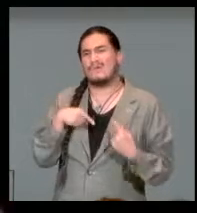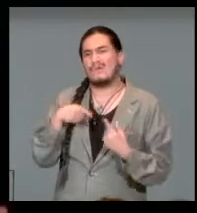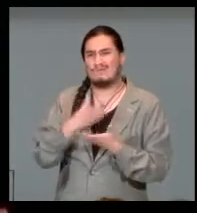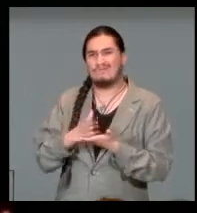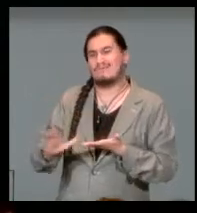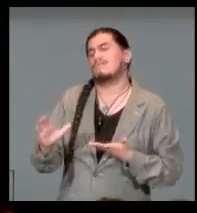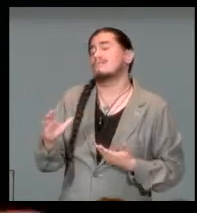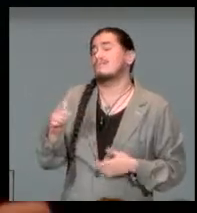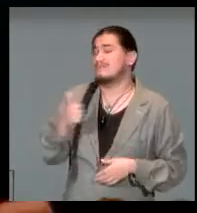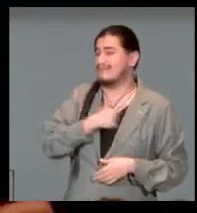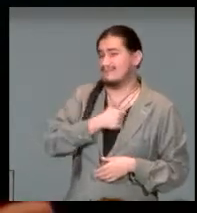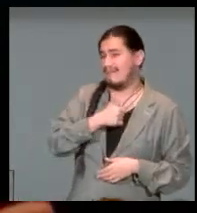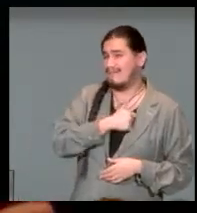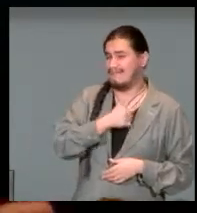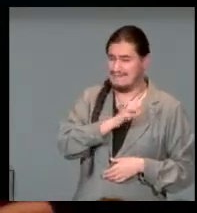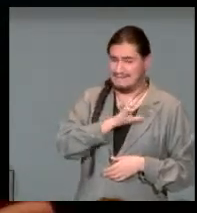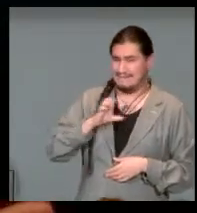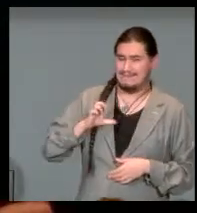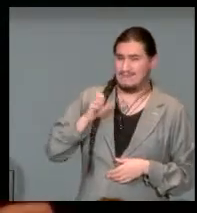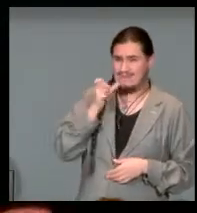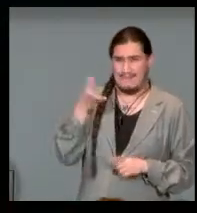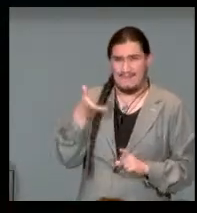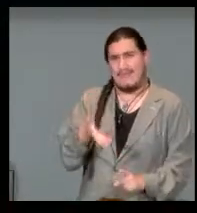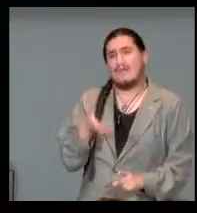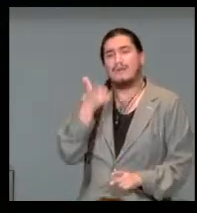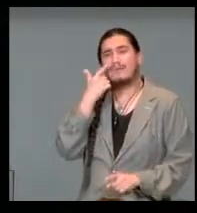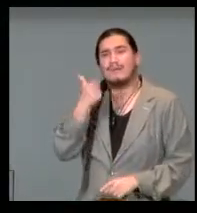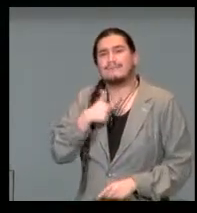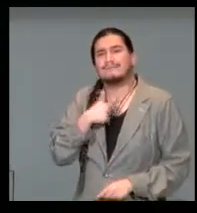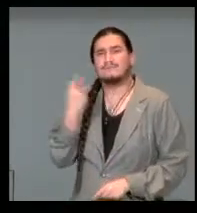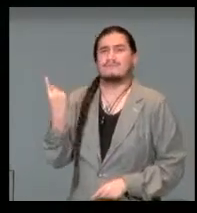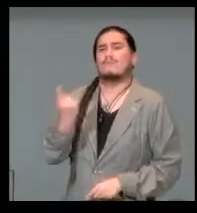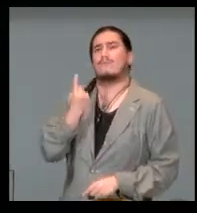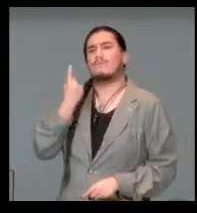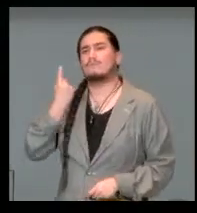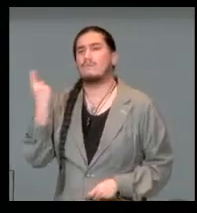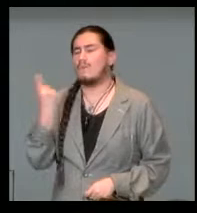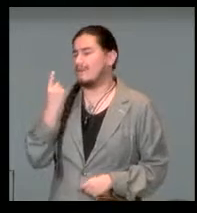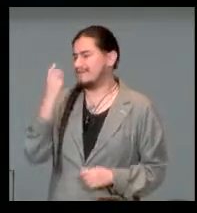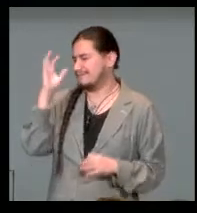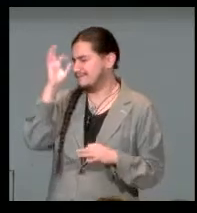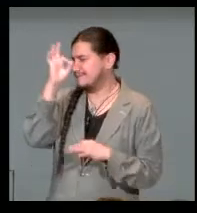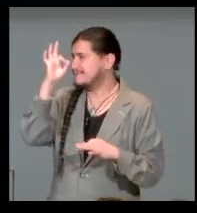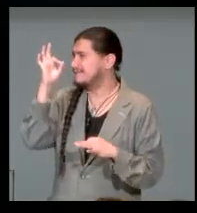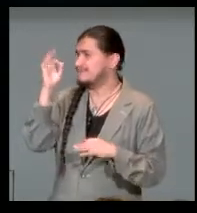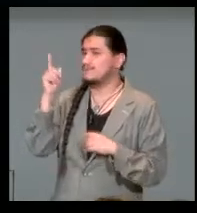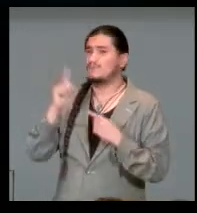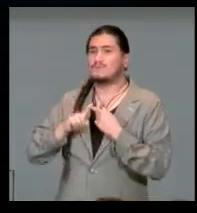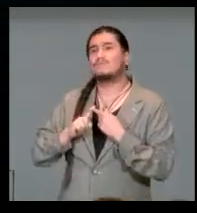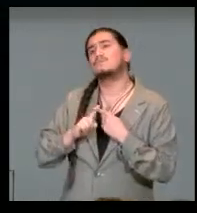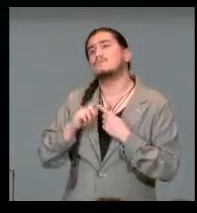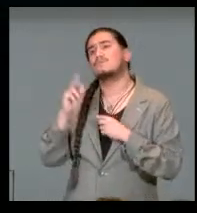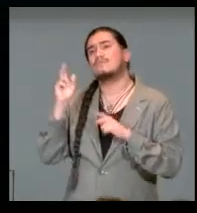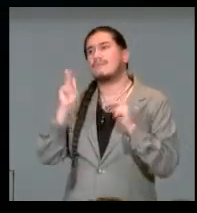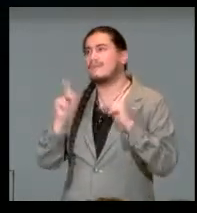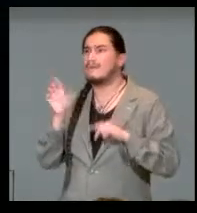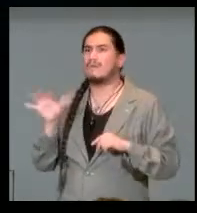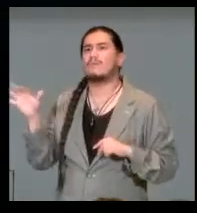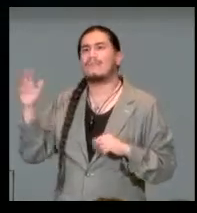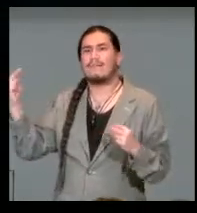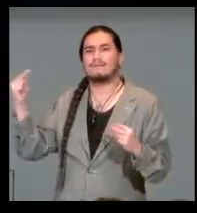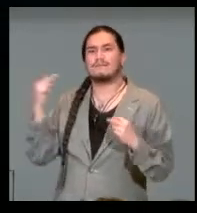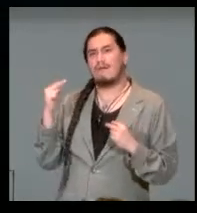citizen was non-existent. Because I was always, always oblivious to the alien people saw in me